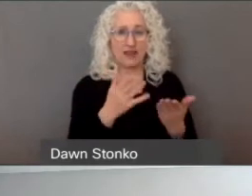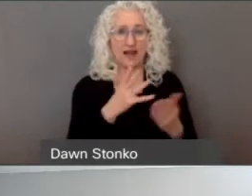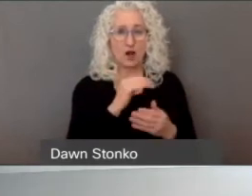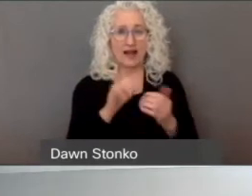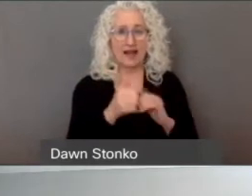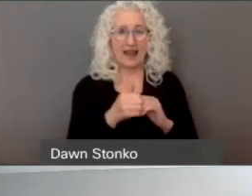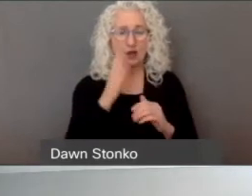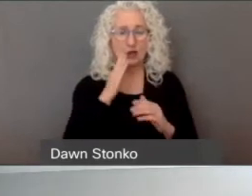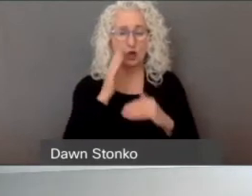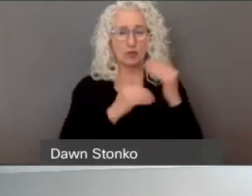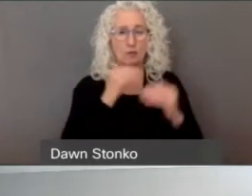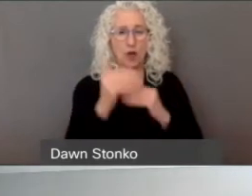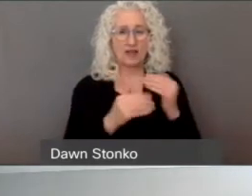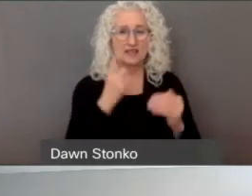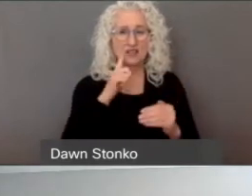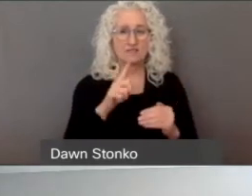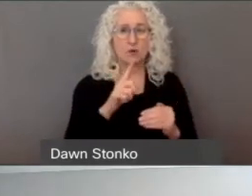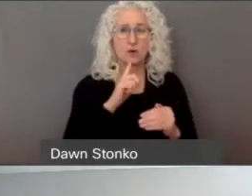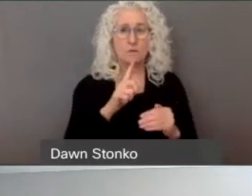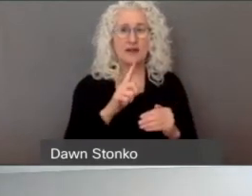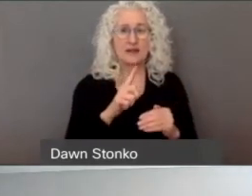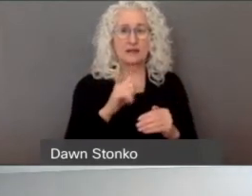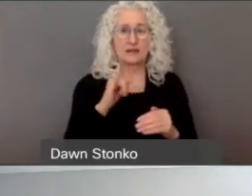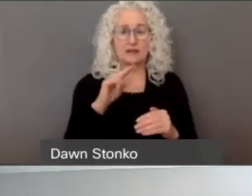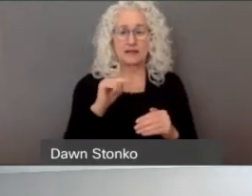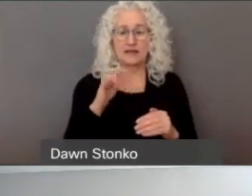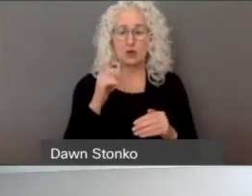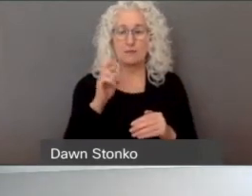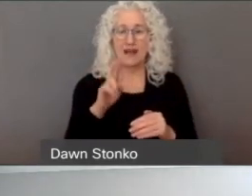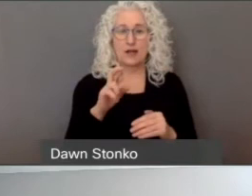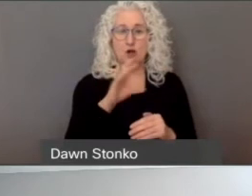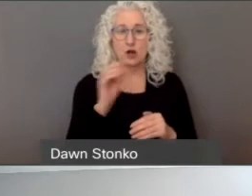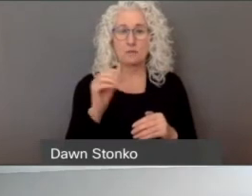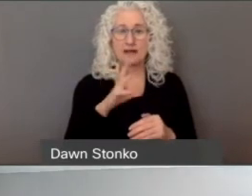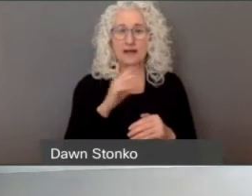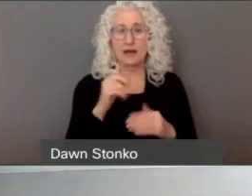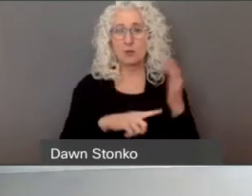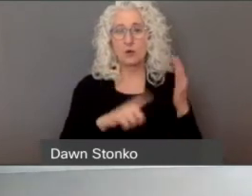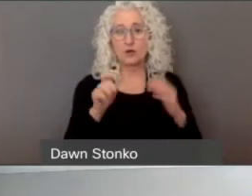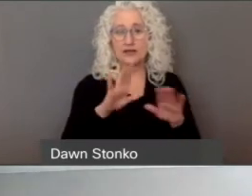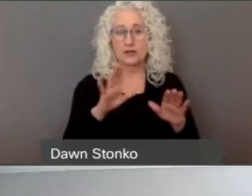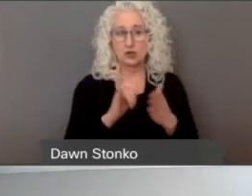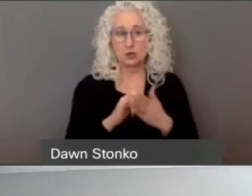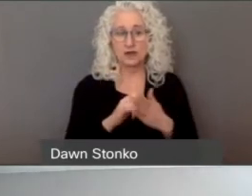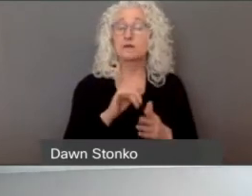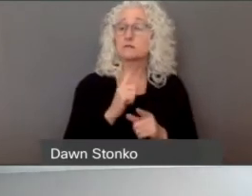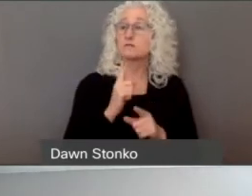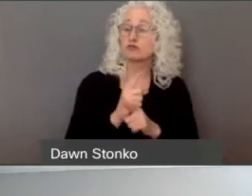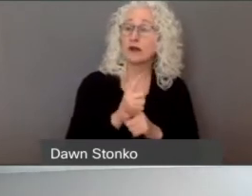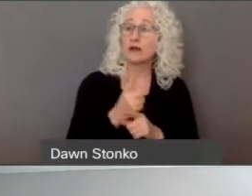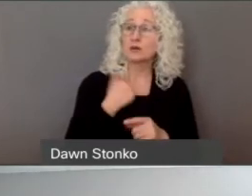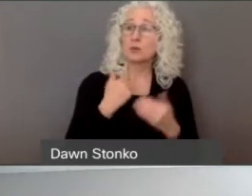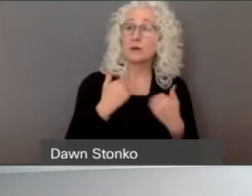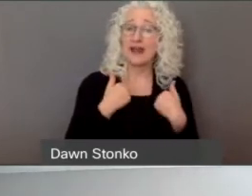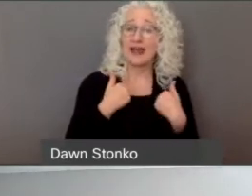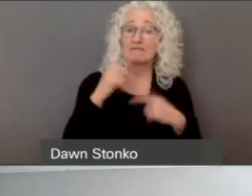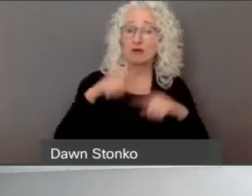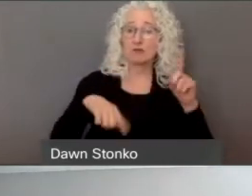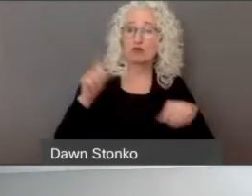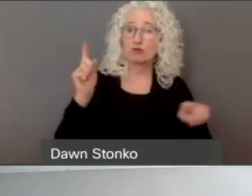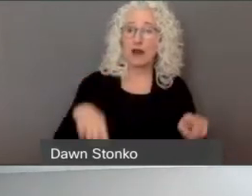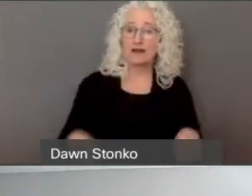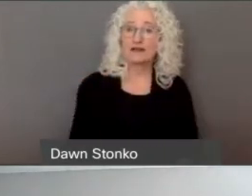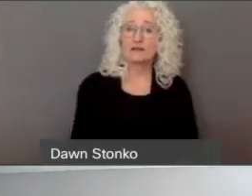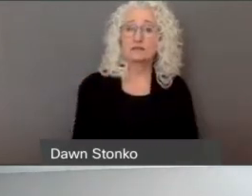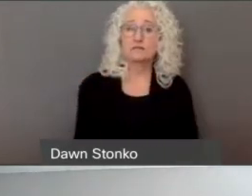what the process is for being, incubator company and what you need to do that? Right. So we have a variety